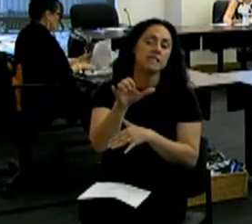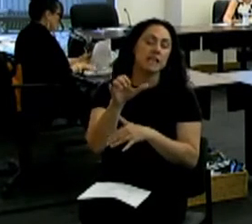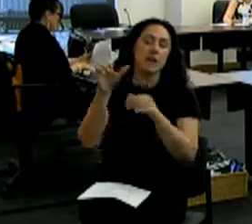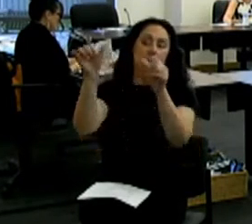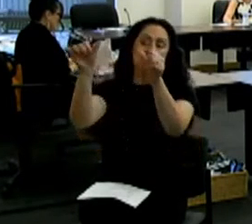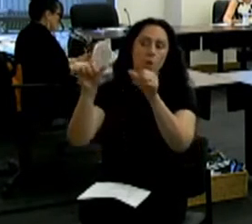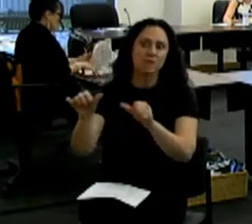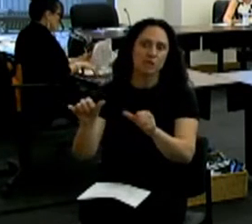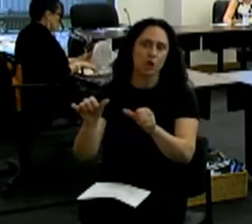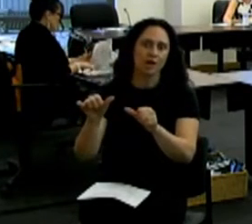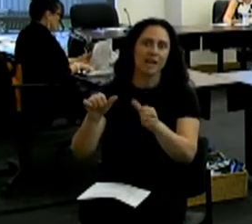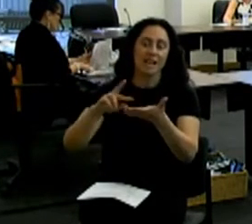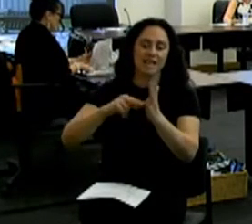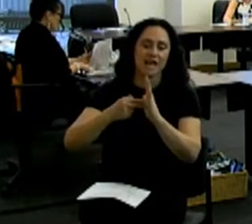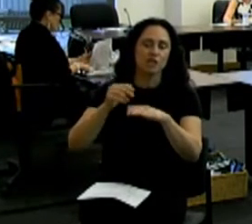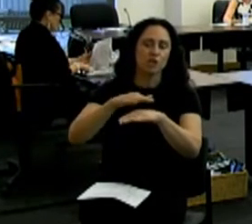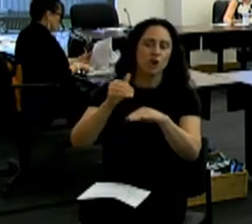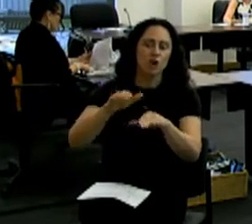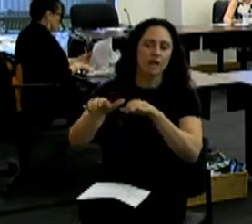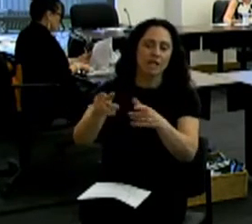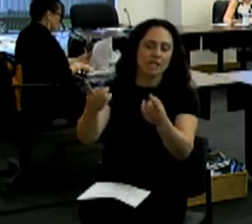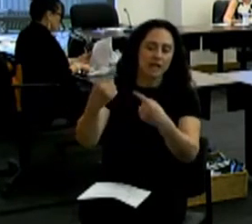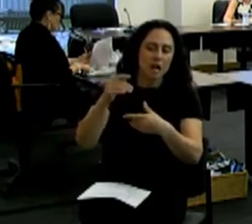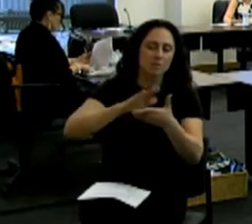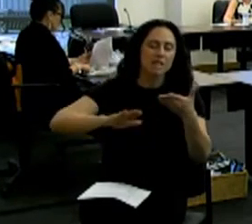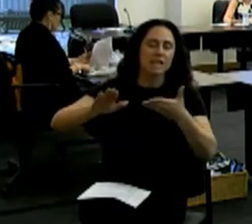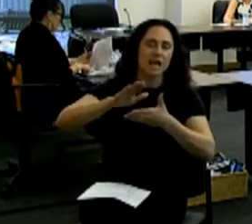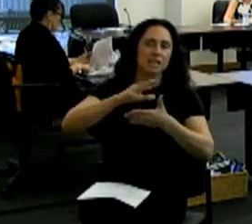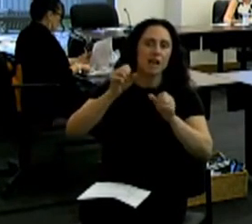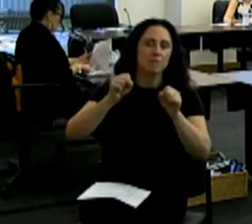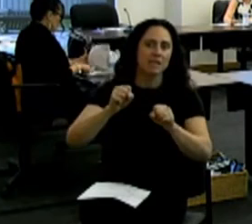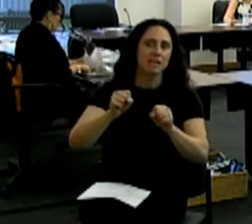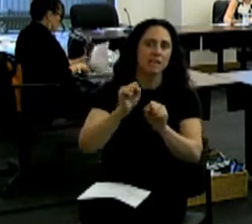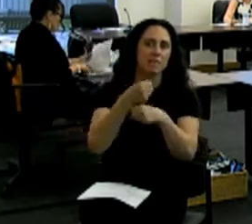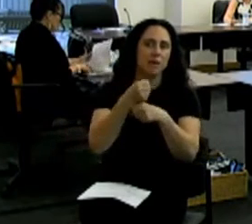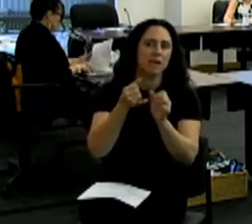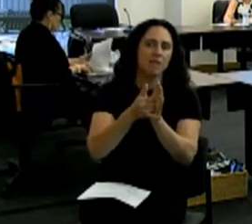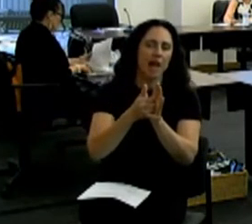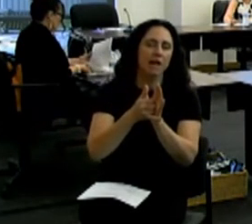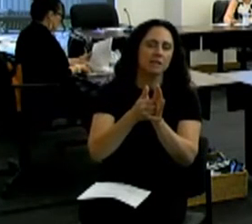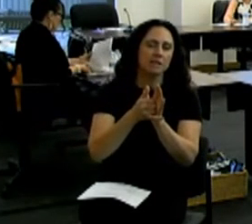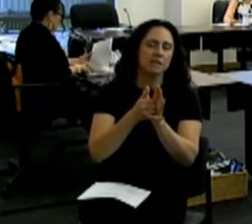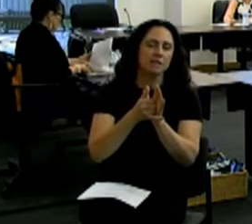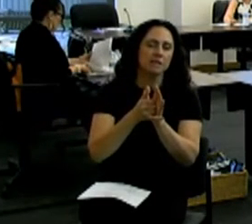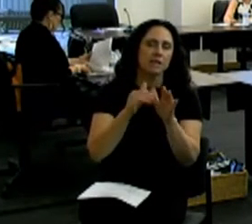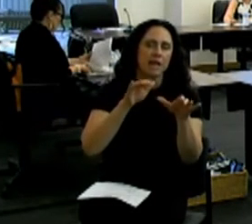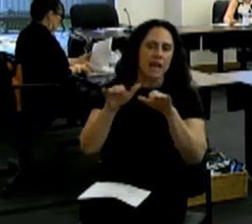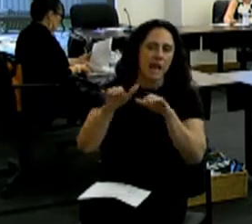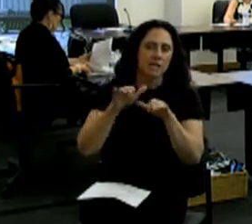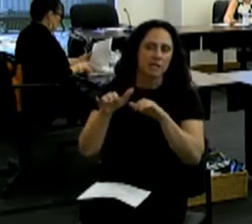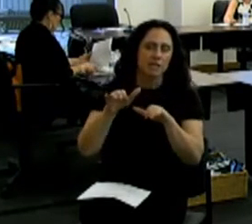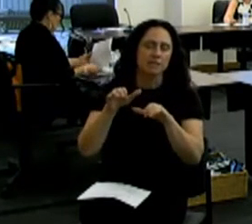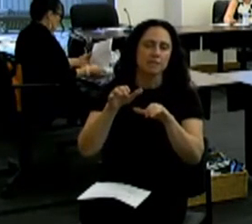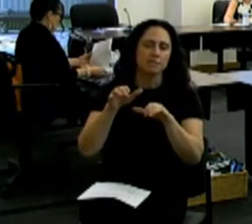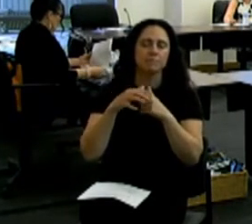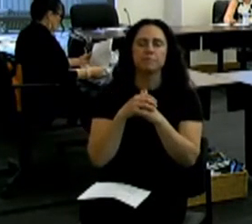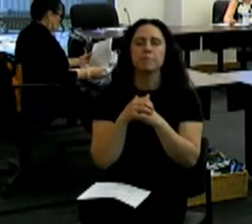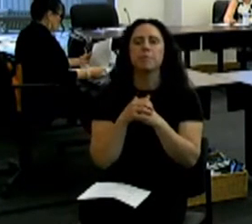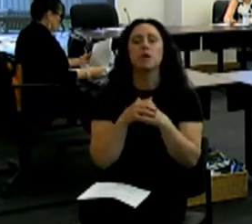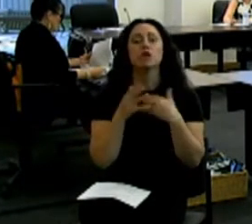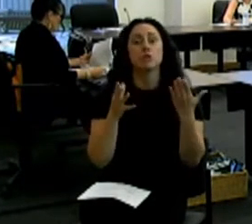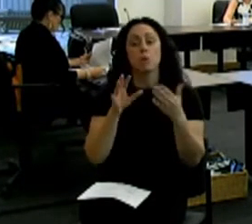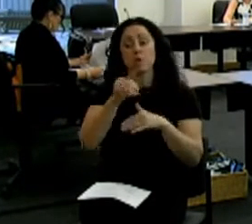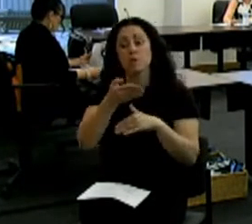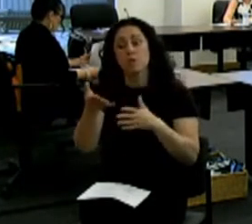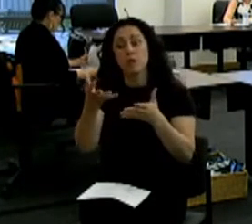poster, an intentional call to action to come to the college and potentially, you know, make that action and register. So